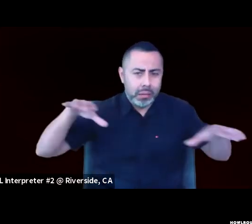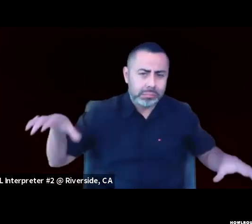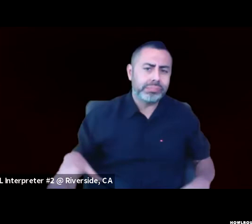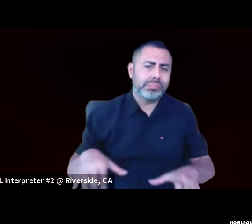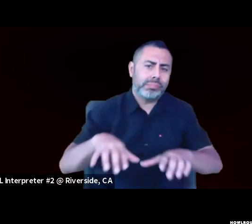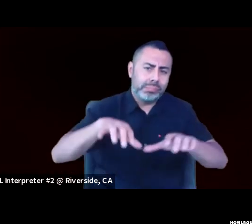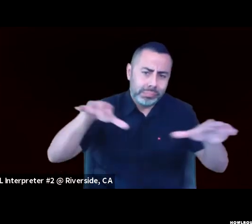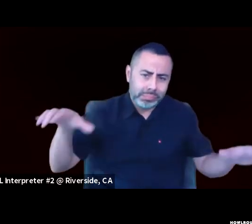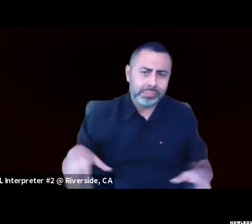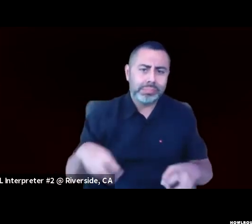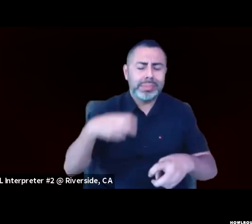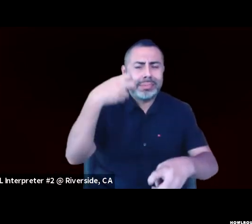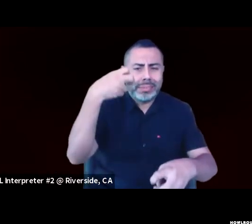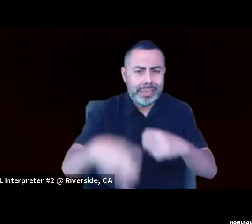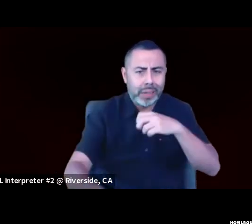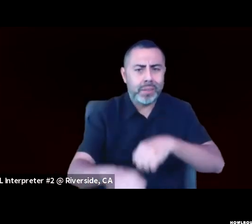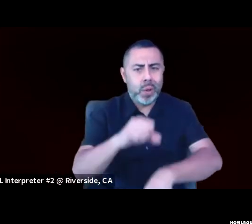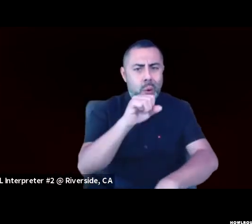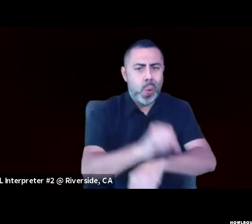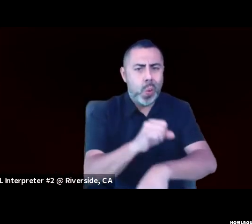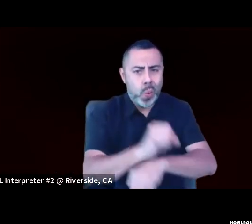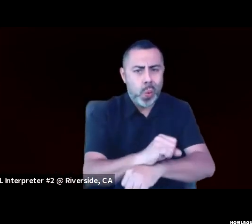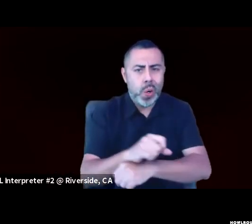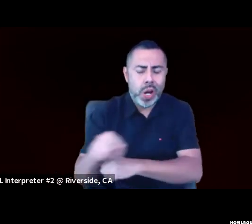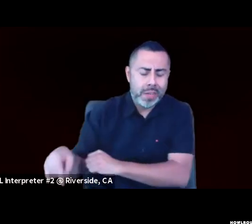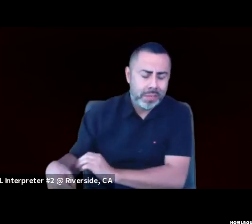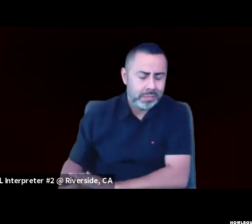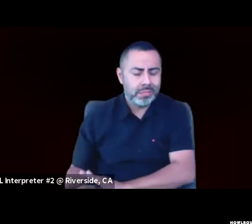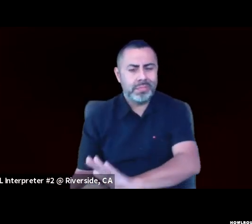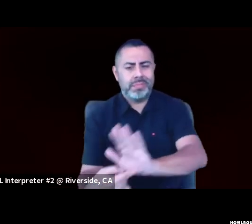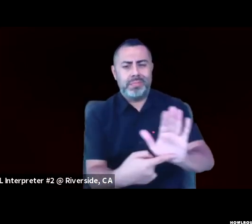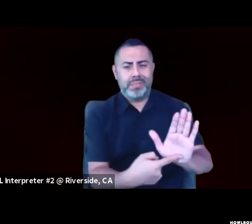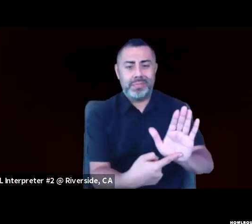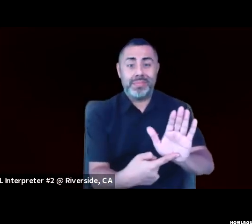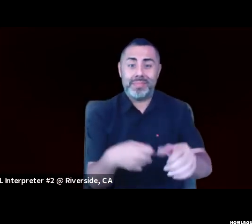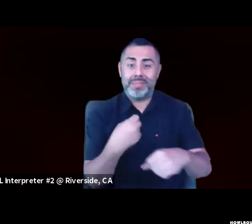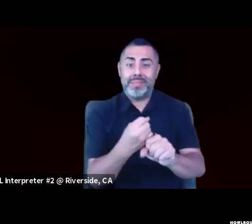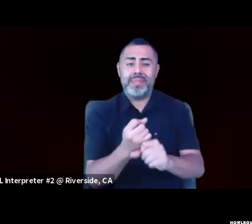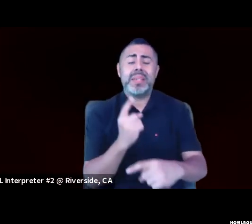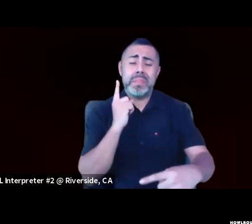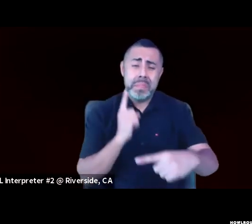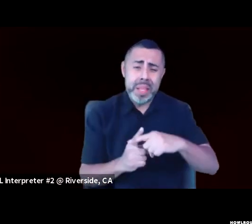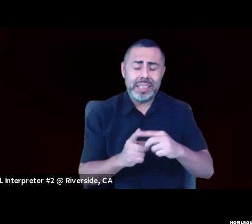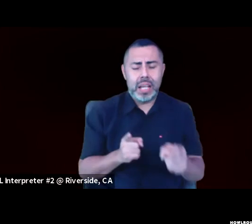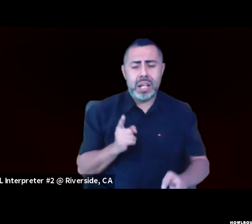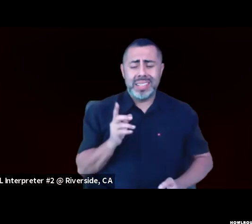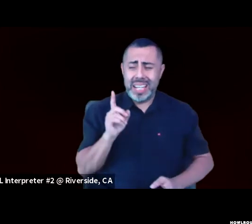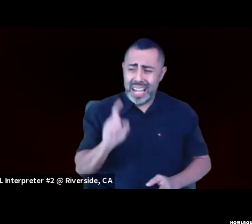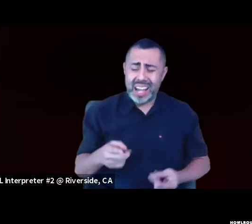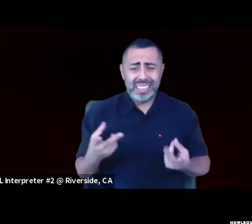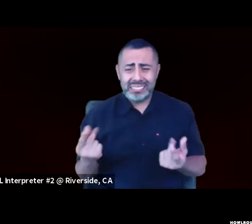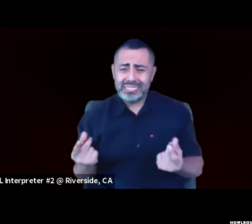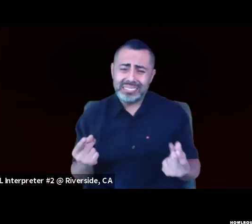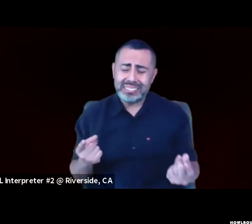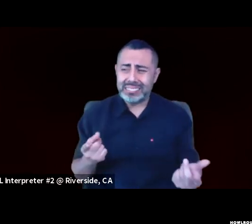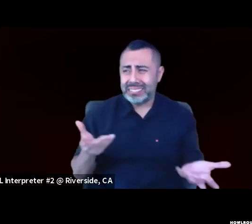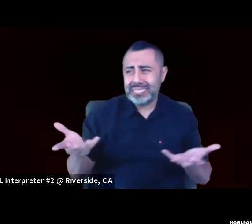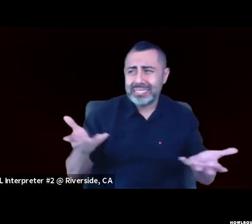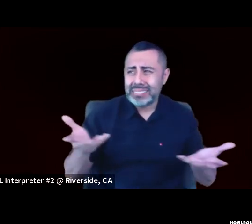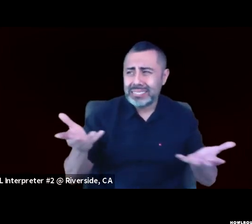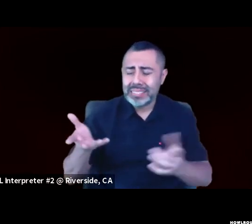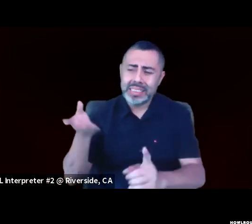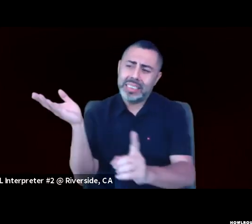and hustling to convince the world that this work is valuable and should be compensated